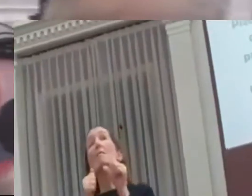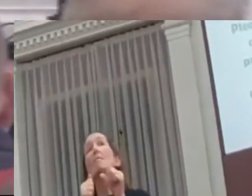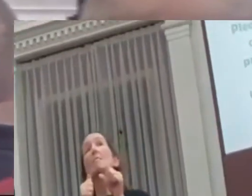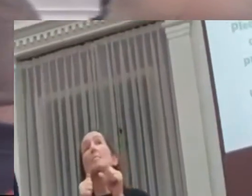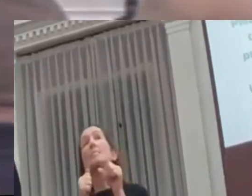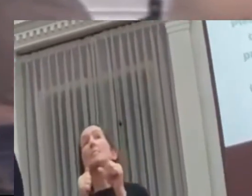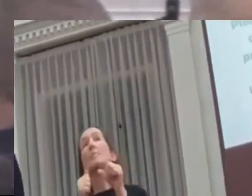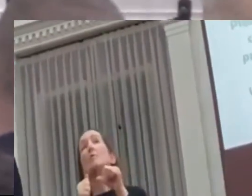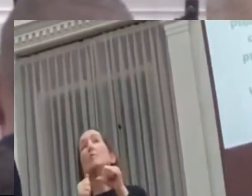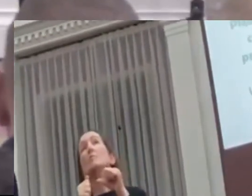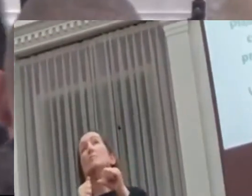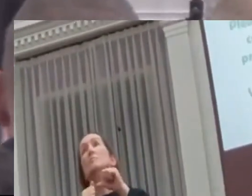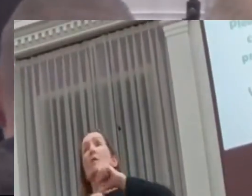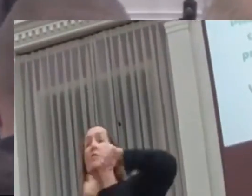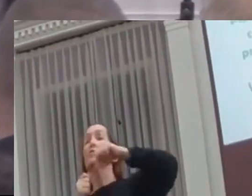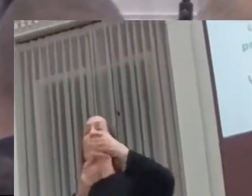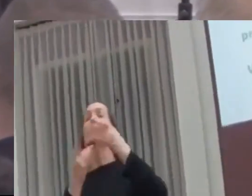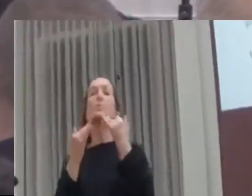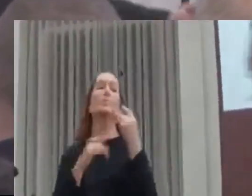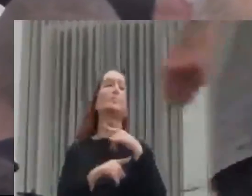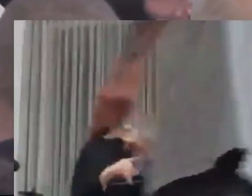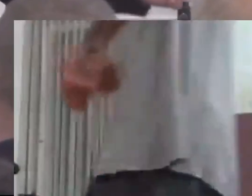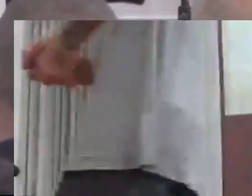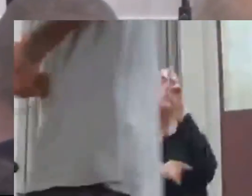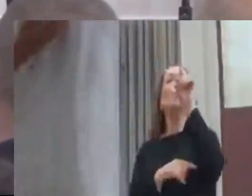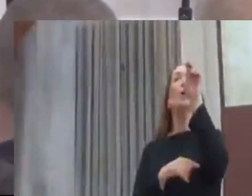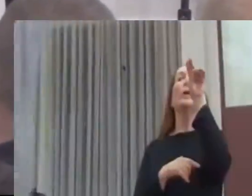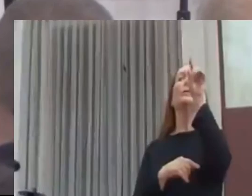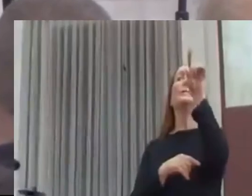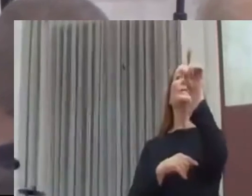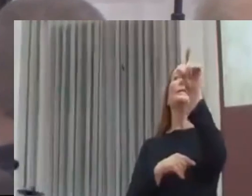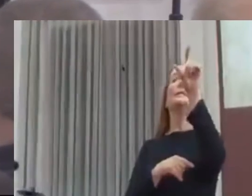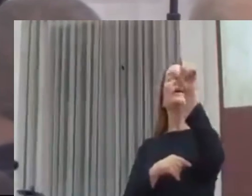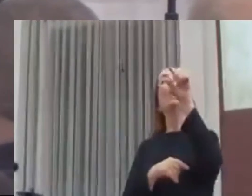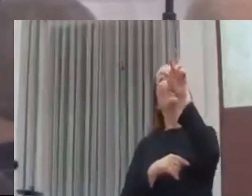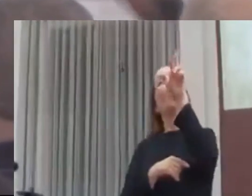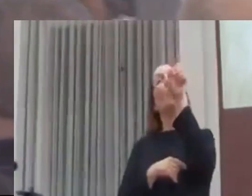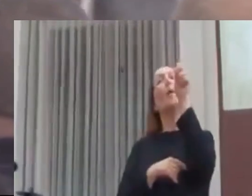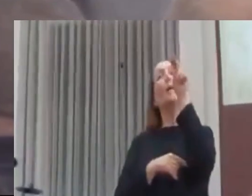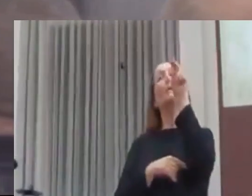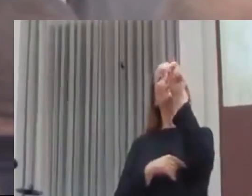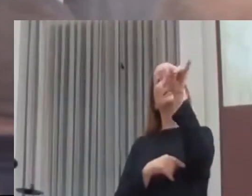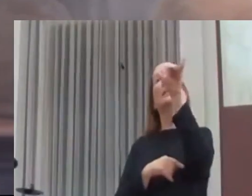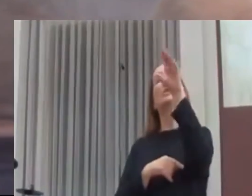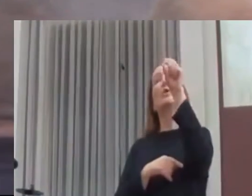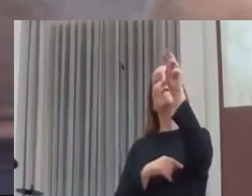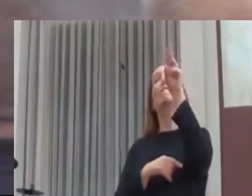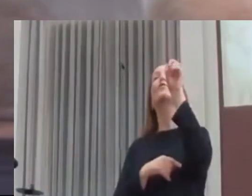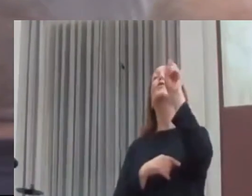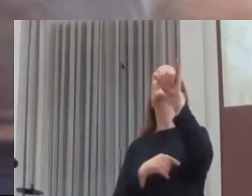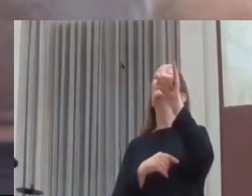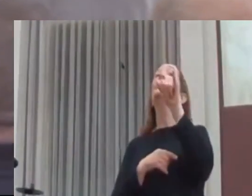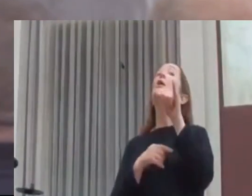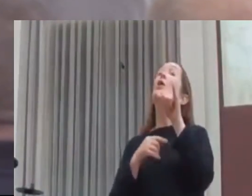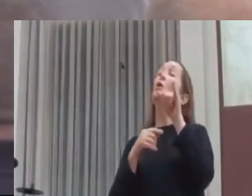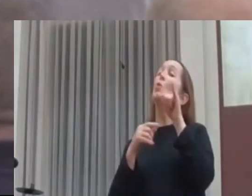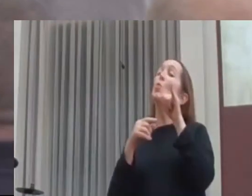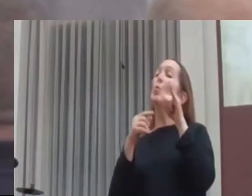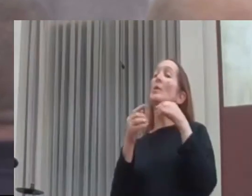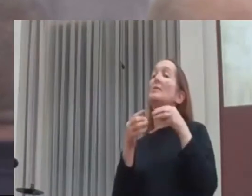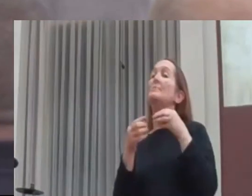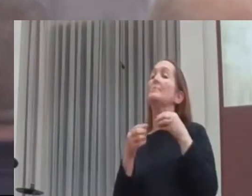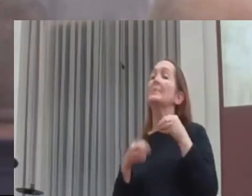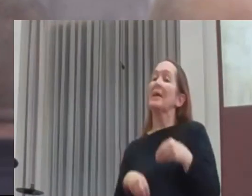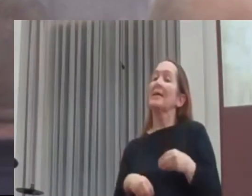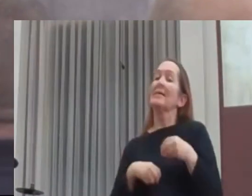will be worshiping in Fellowship Hall tonight. Let me introduce somebody to you. Randy, come on up here for a minute. This is Randy Covey. Randy comes this morning rededicating